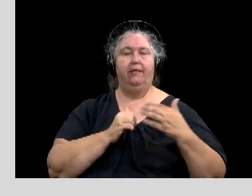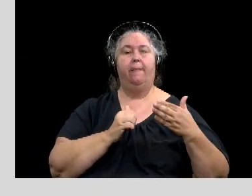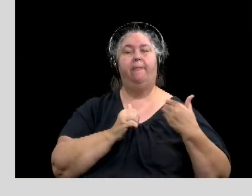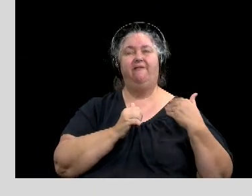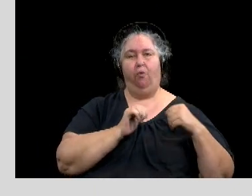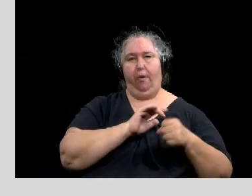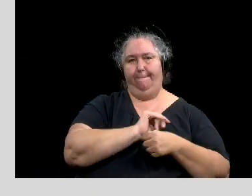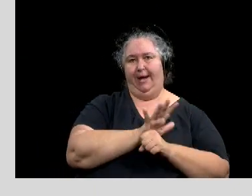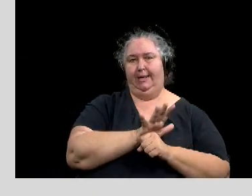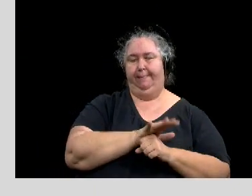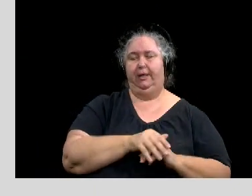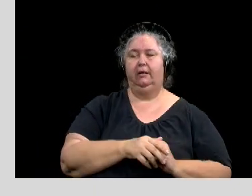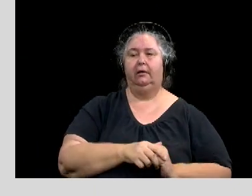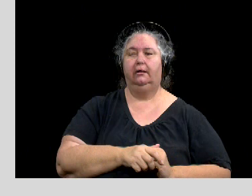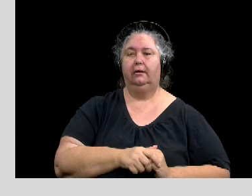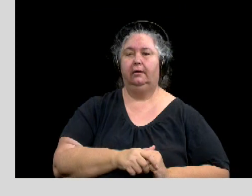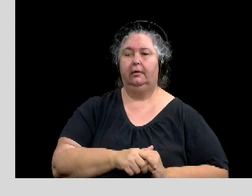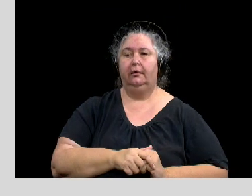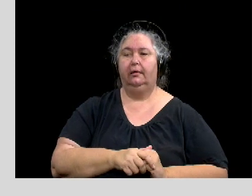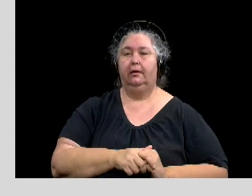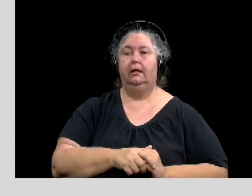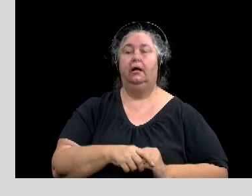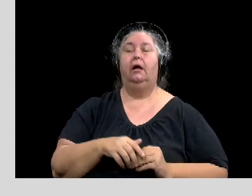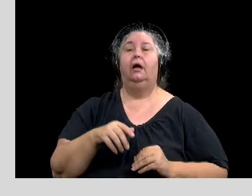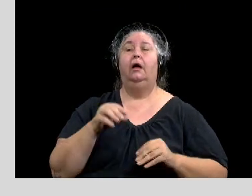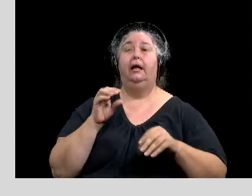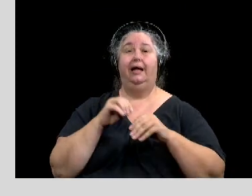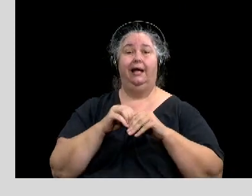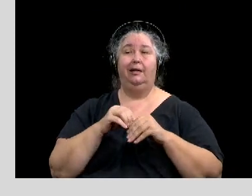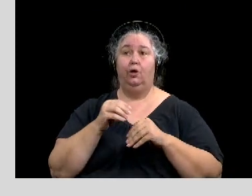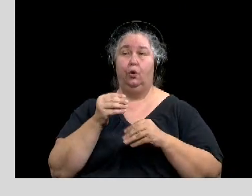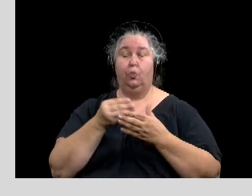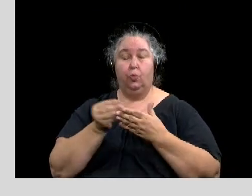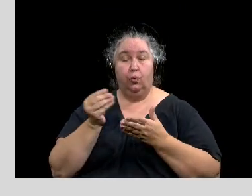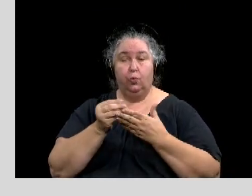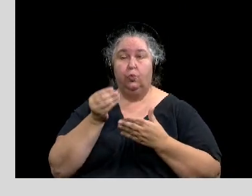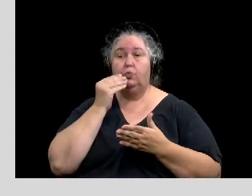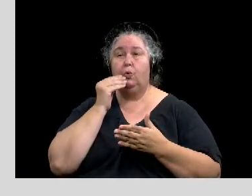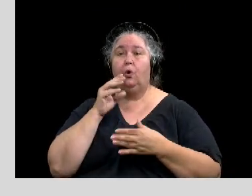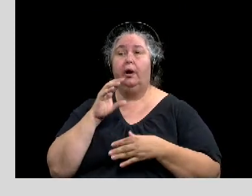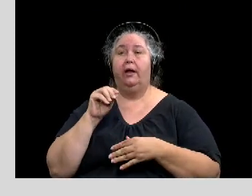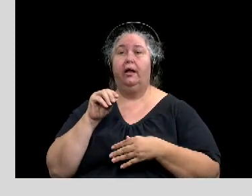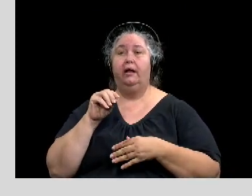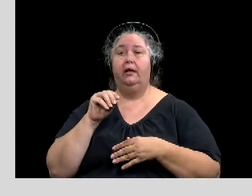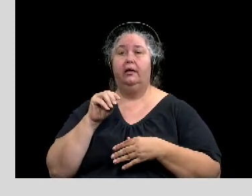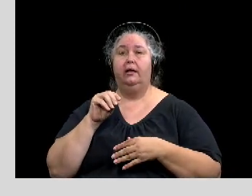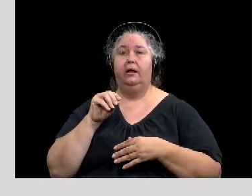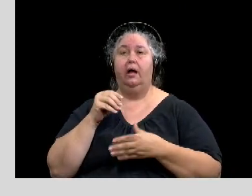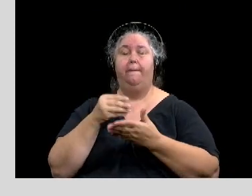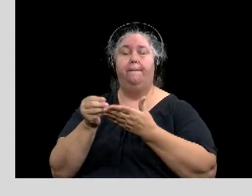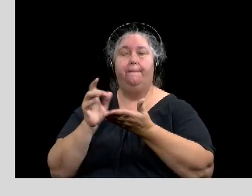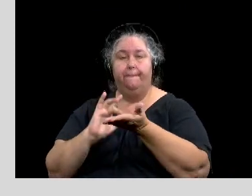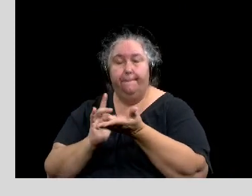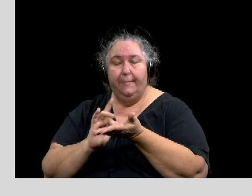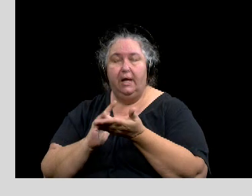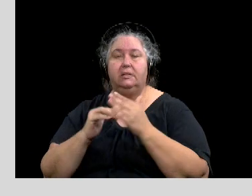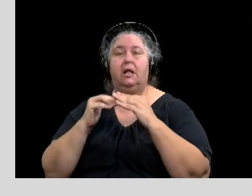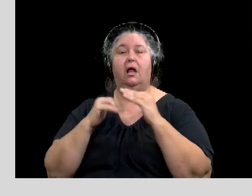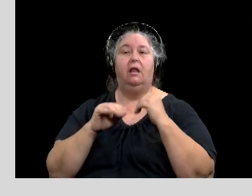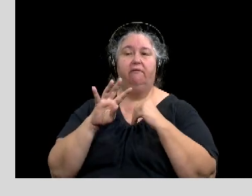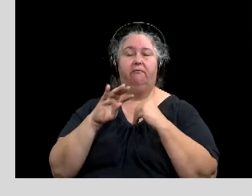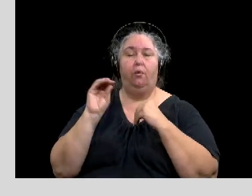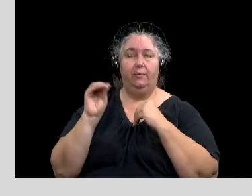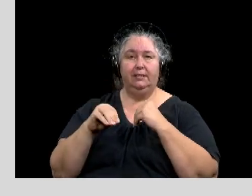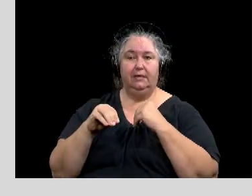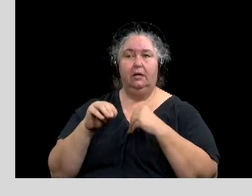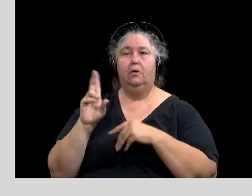pandemic. We're in grocery stores and pharmacies less by about 4%. We're using